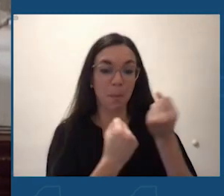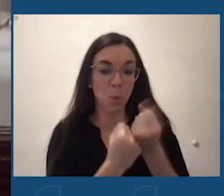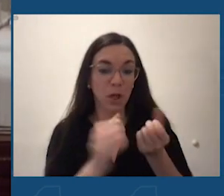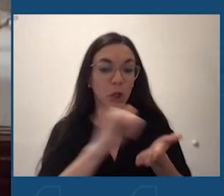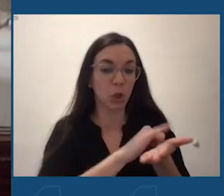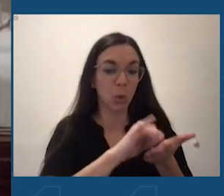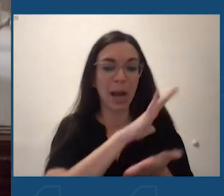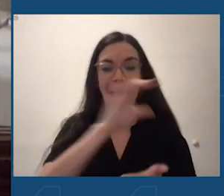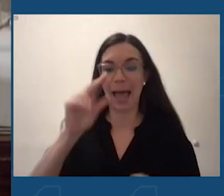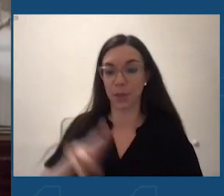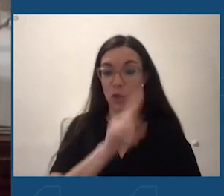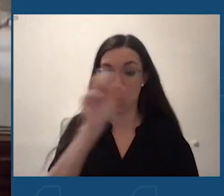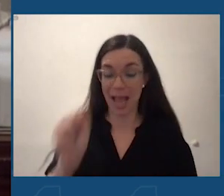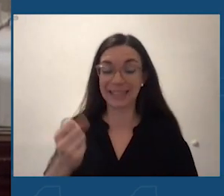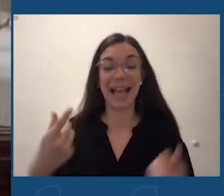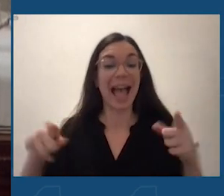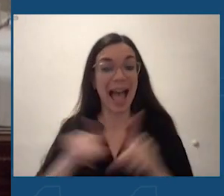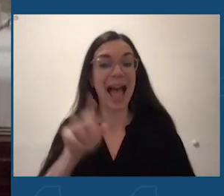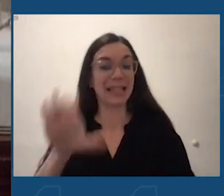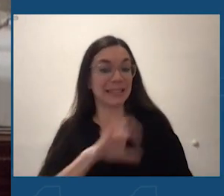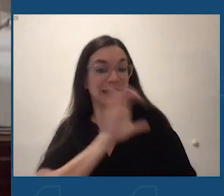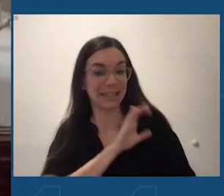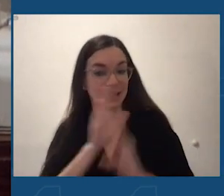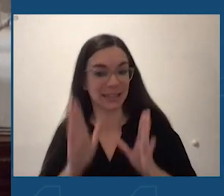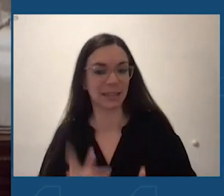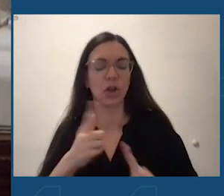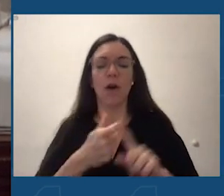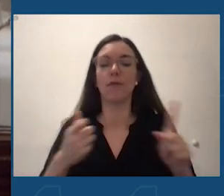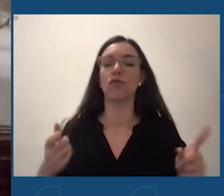States as citizens, from the economy